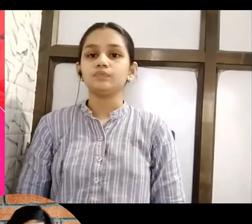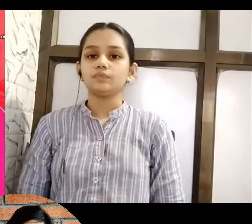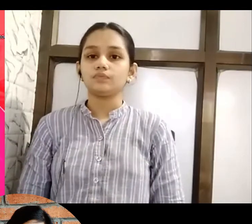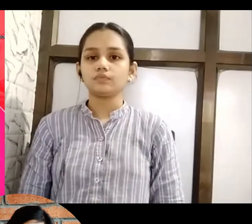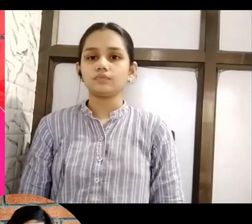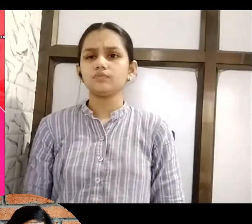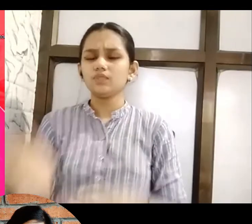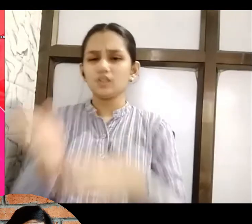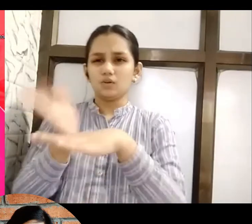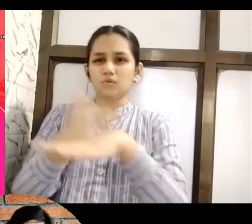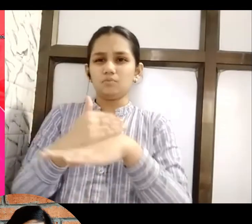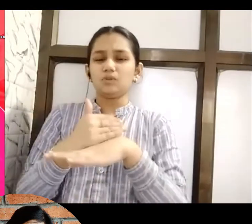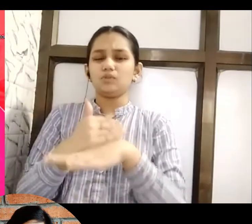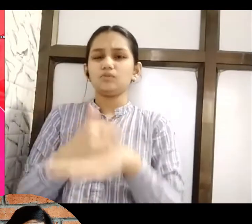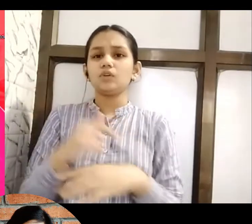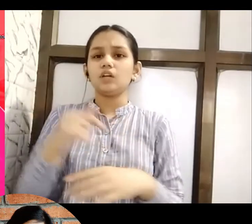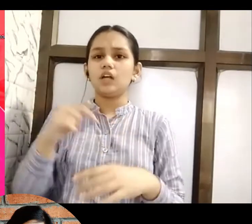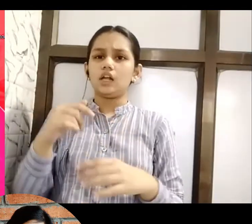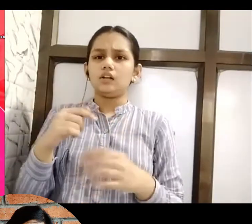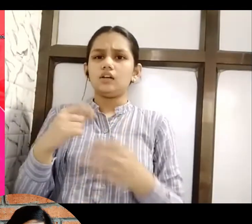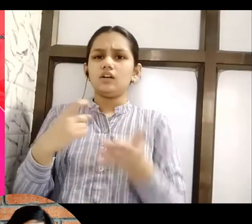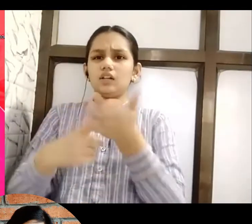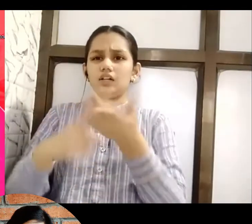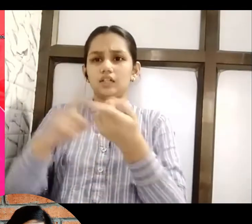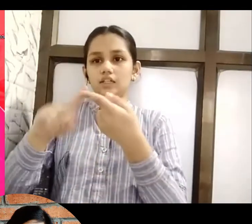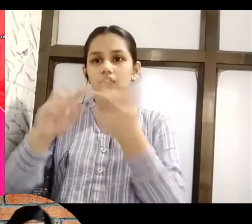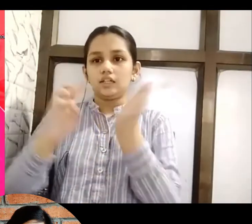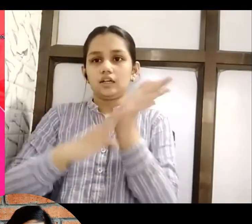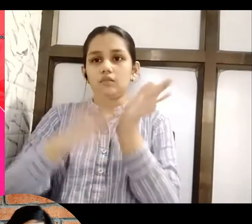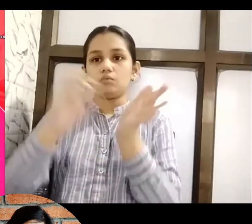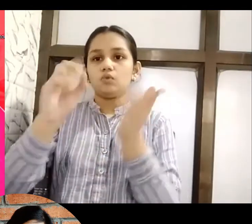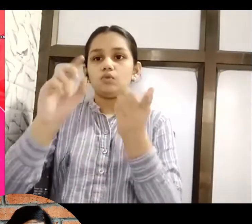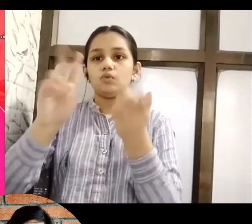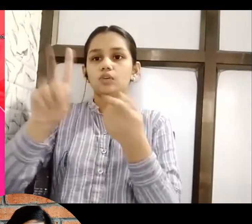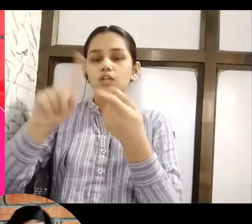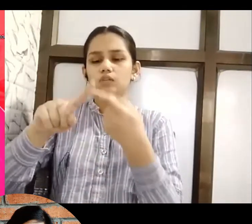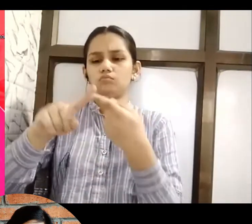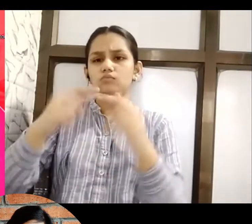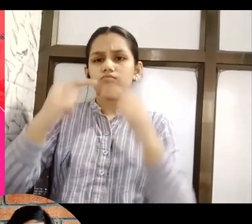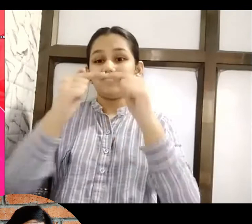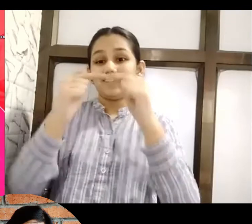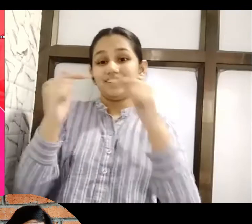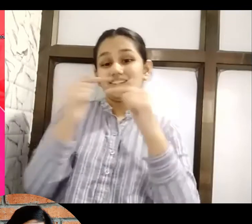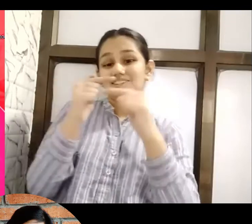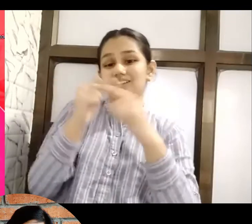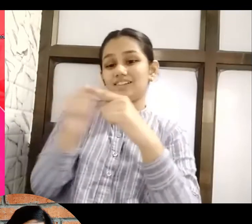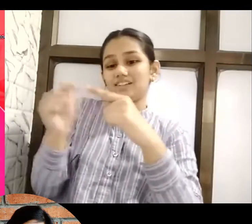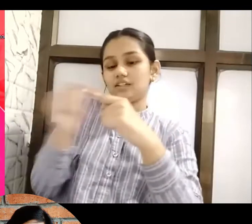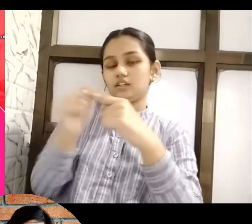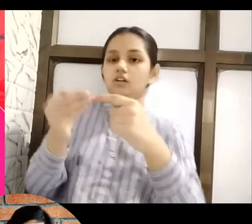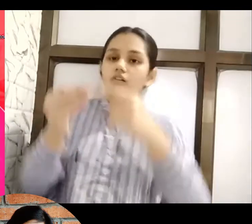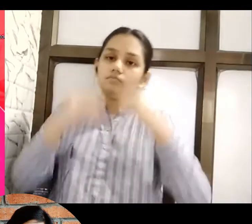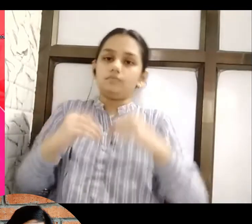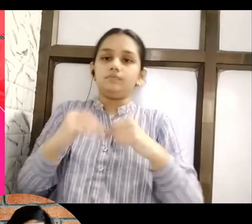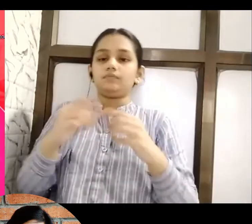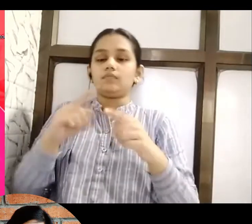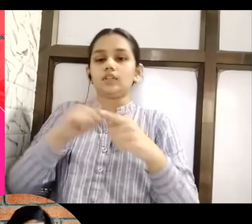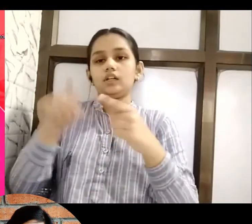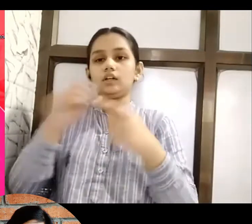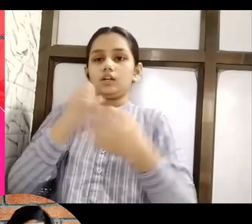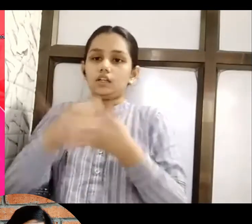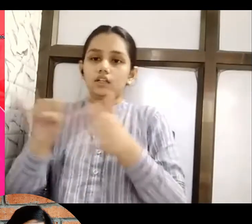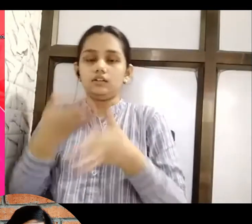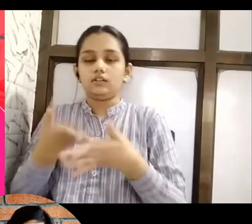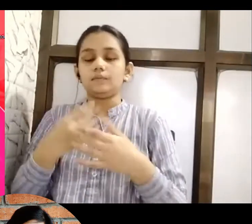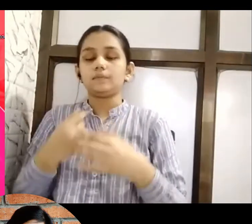me remove the underline. Yeah? Yeah. Let's come back here. I am going back